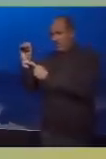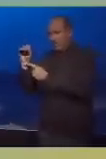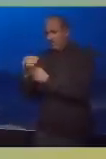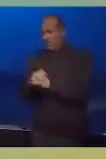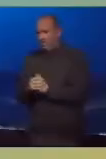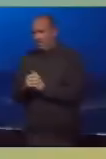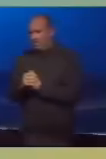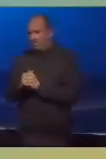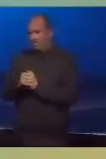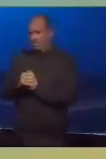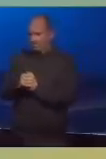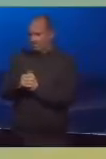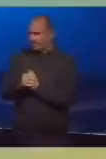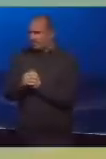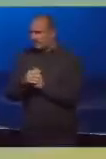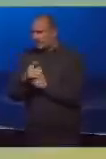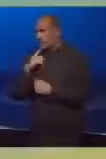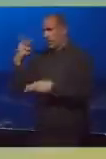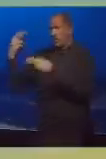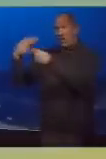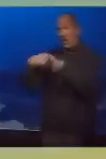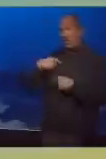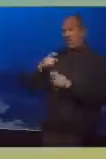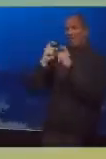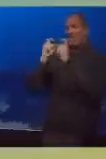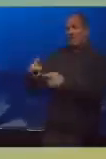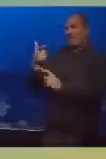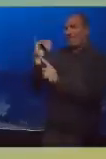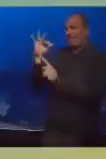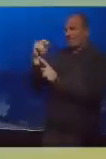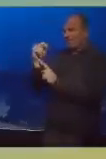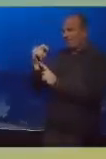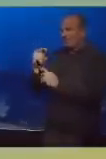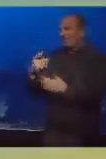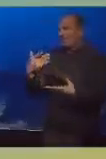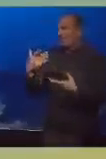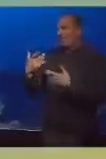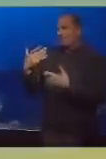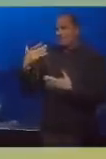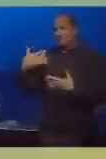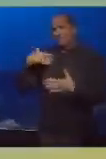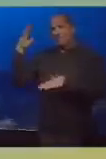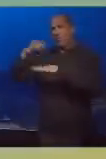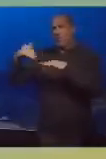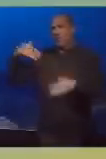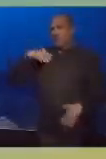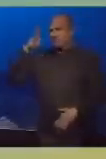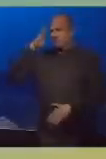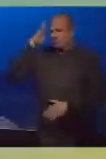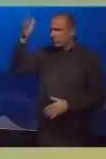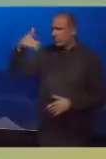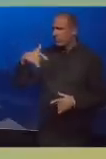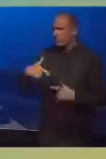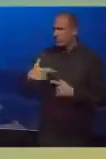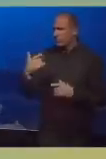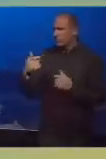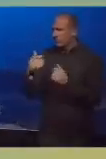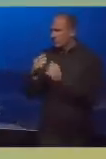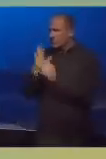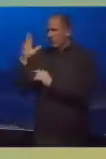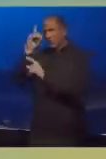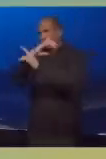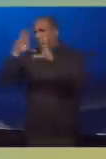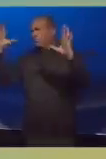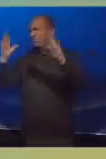They named me Gift, calling forth the future from their dreams. Little did they